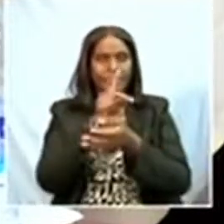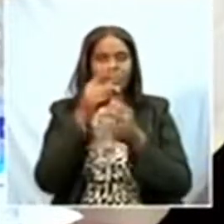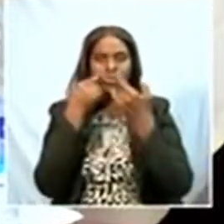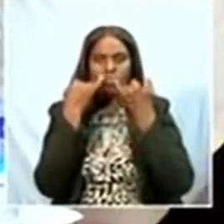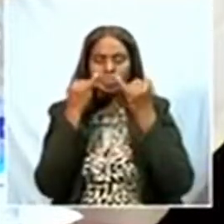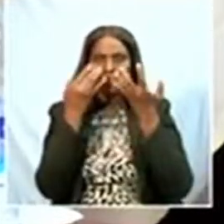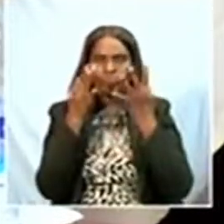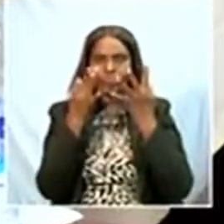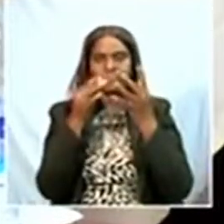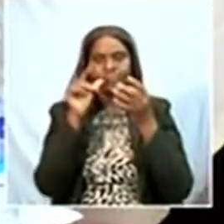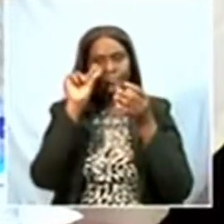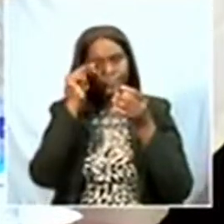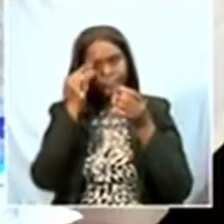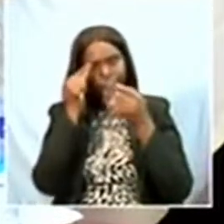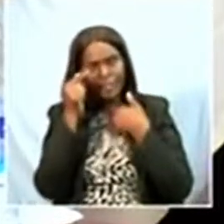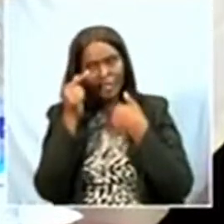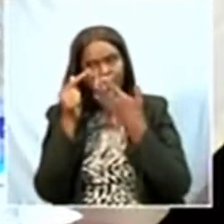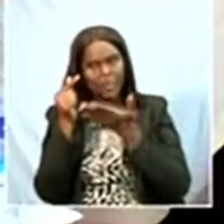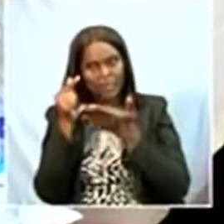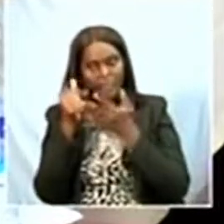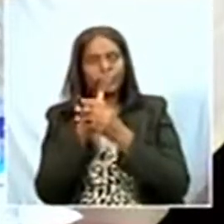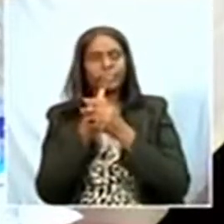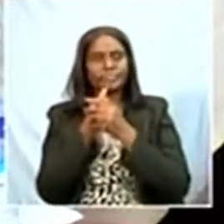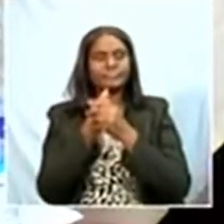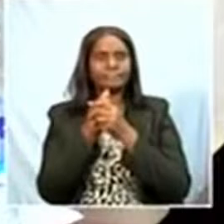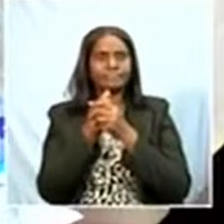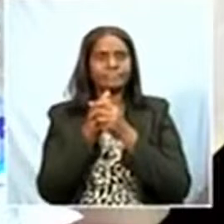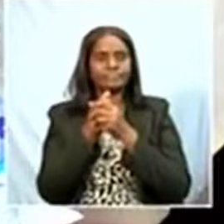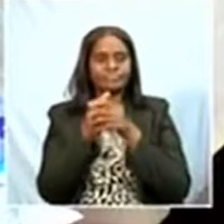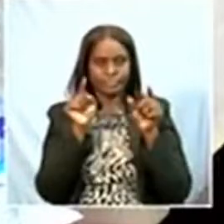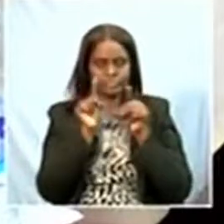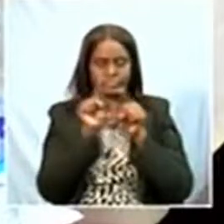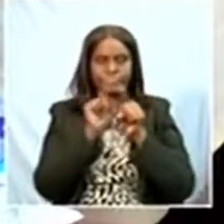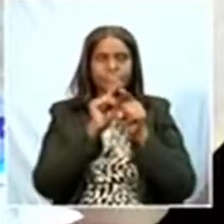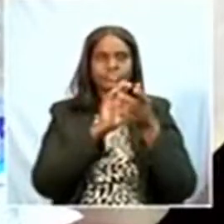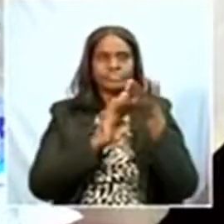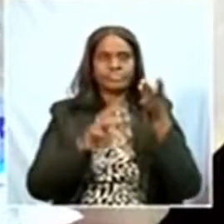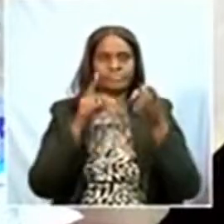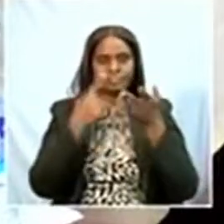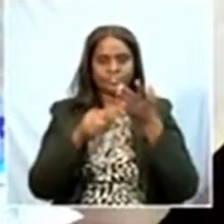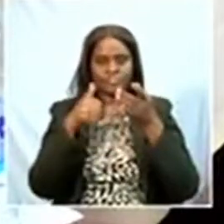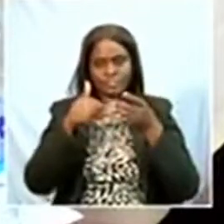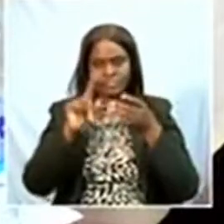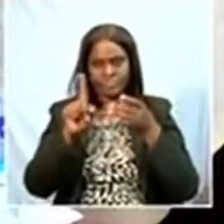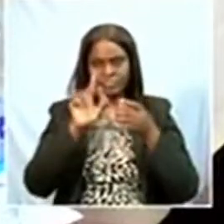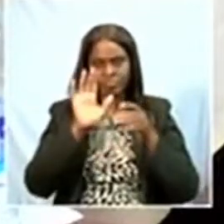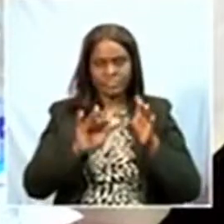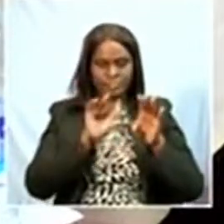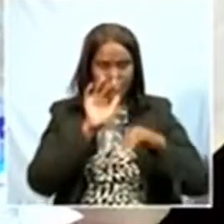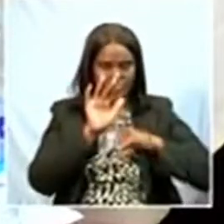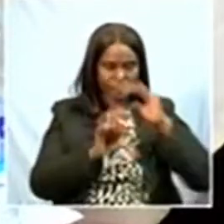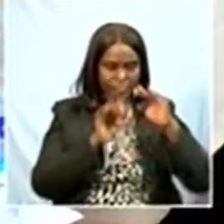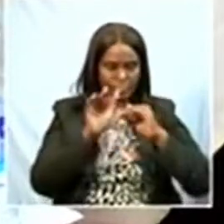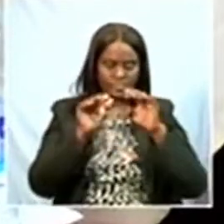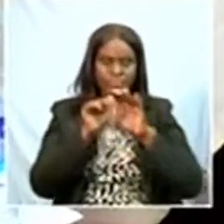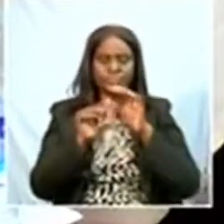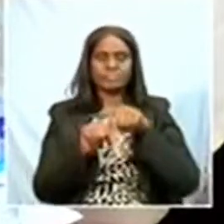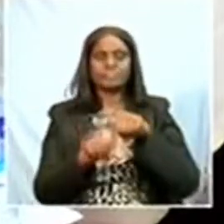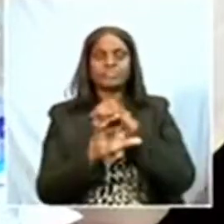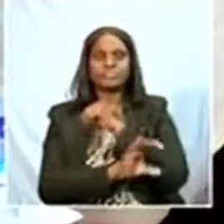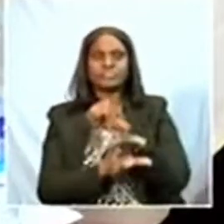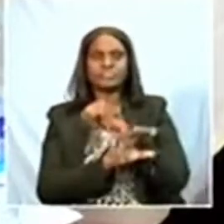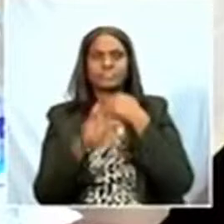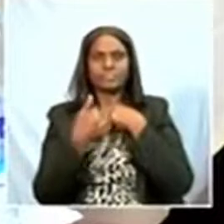of minerals. It is believed that wherever you step in this country,